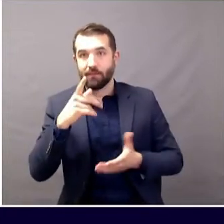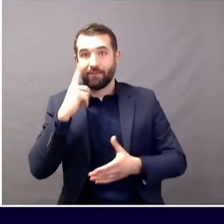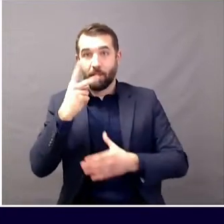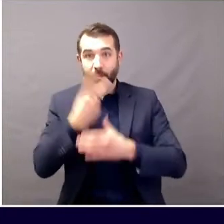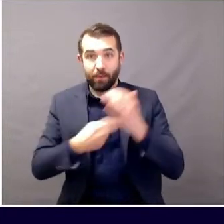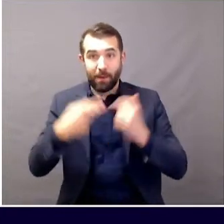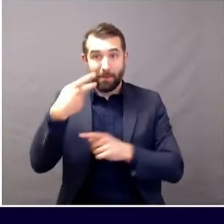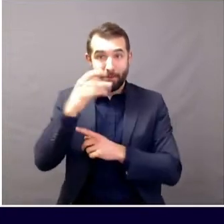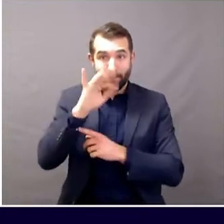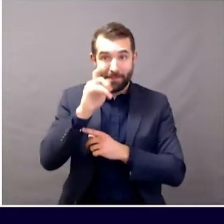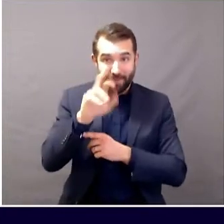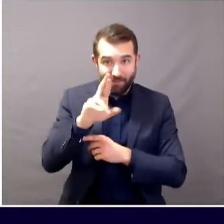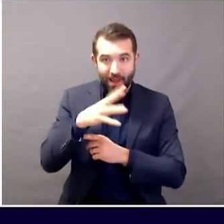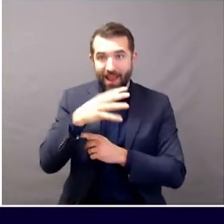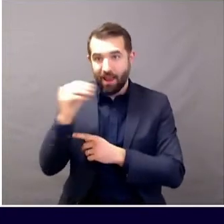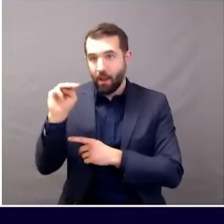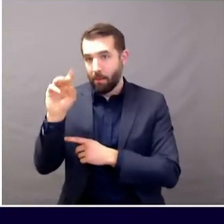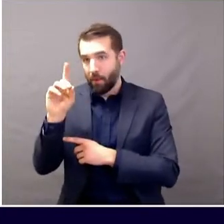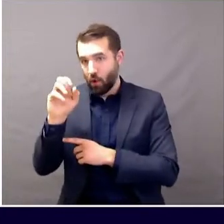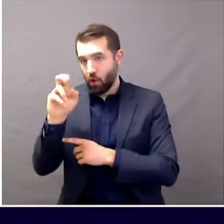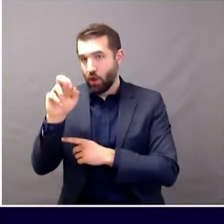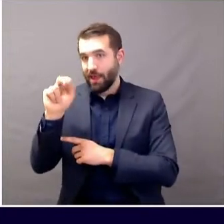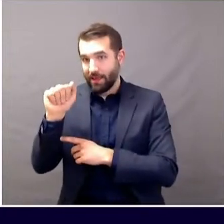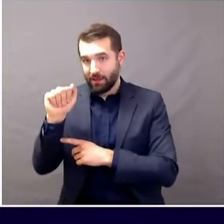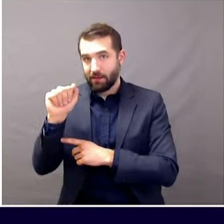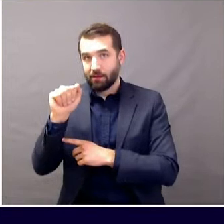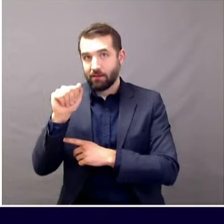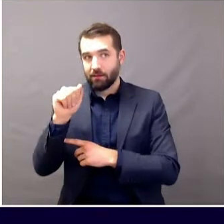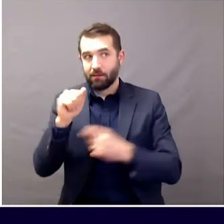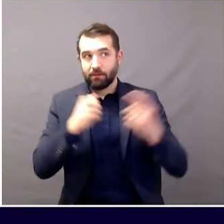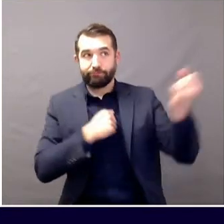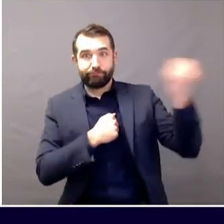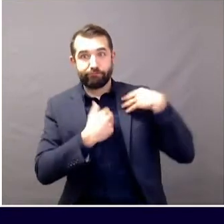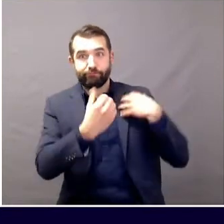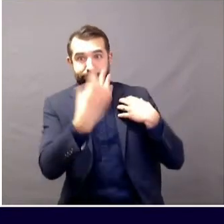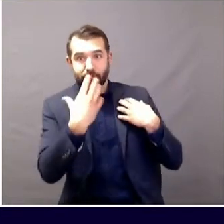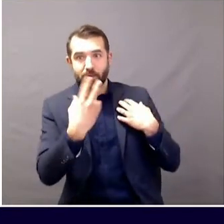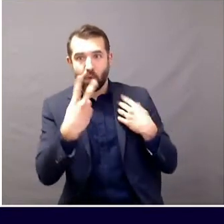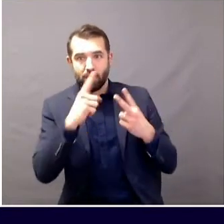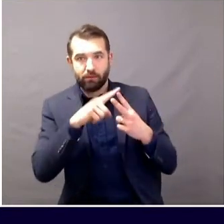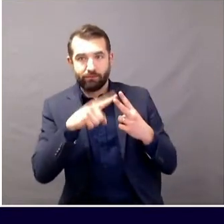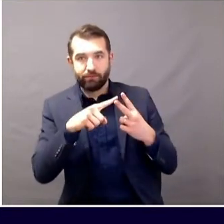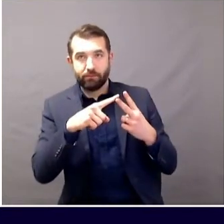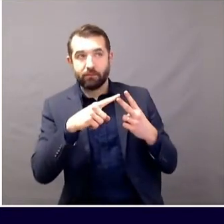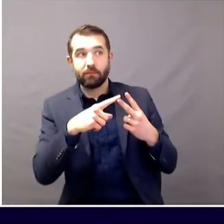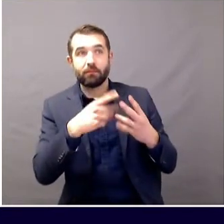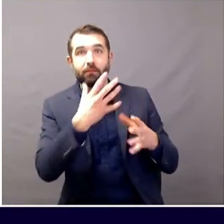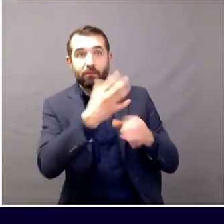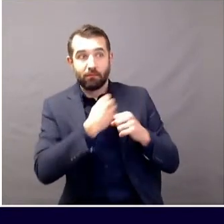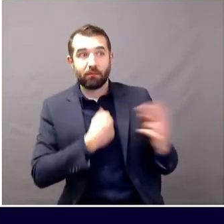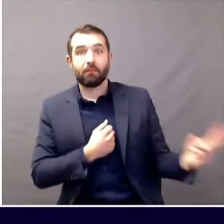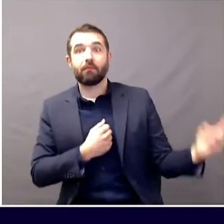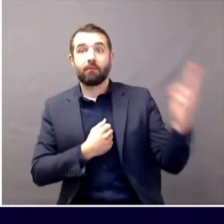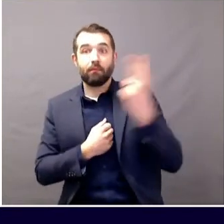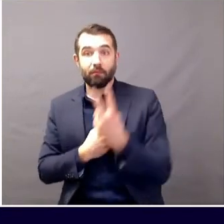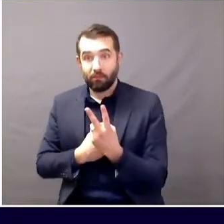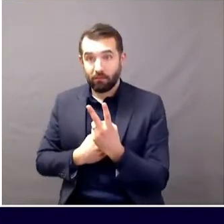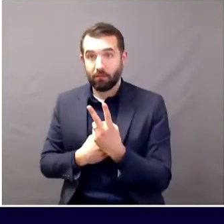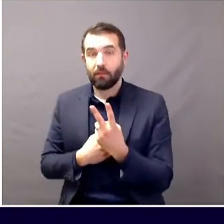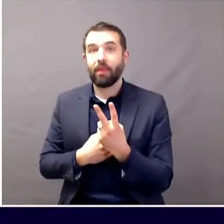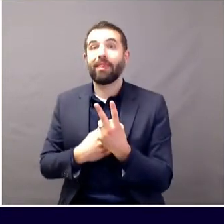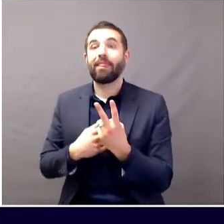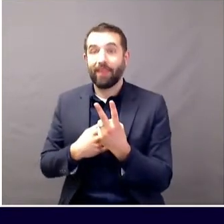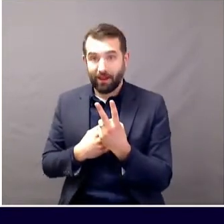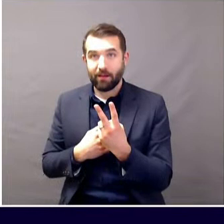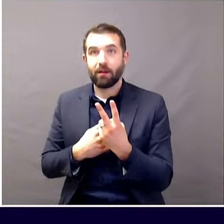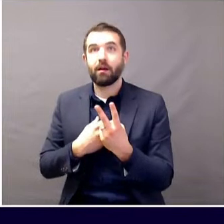allocations. We are given that number, those aggregate numbers, and then we in turn have to let Operation Warp Speed know the